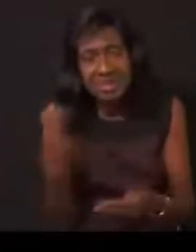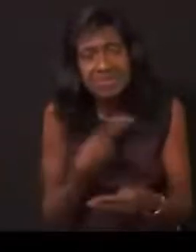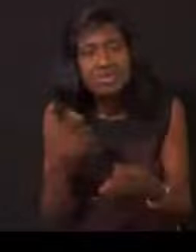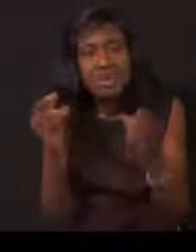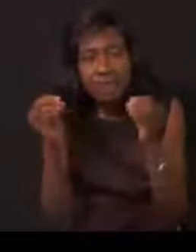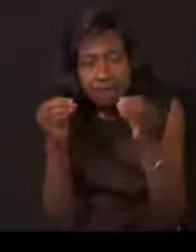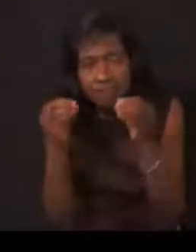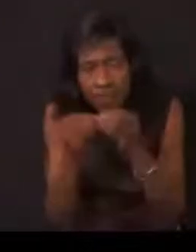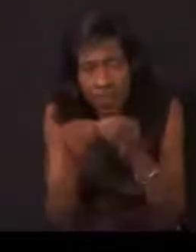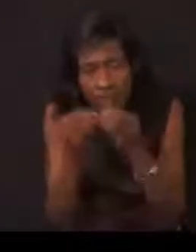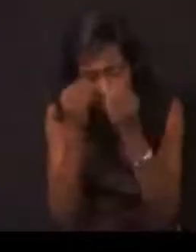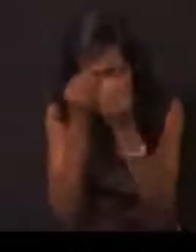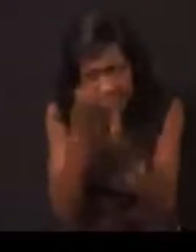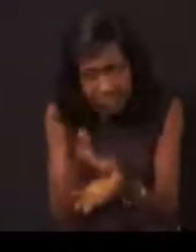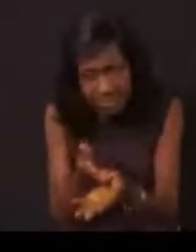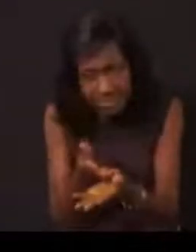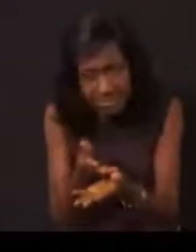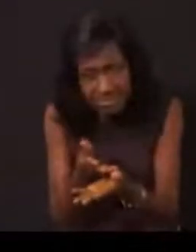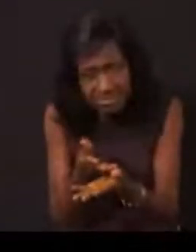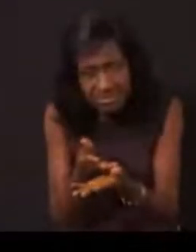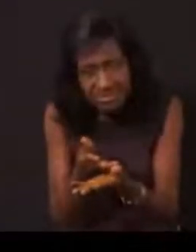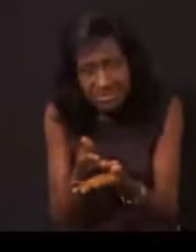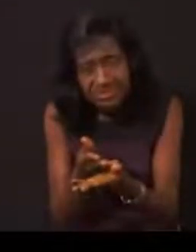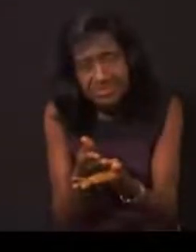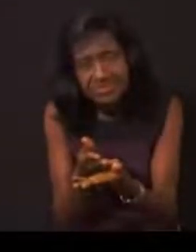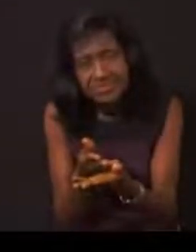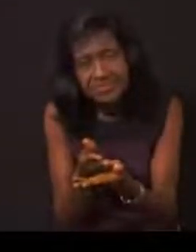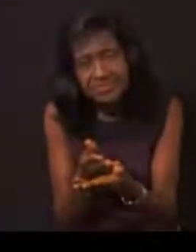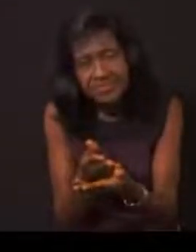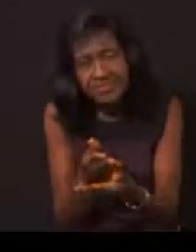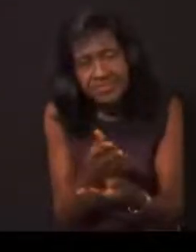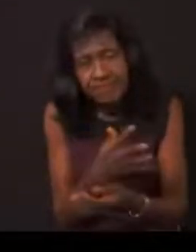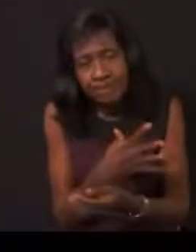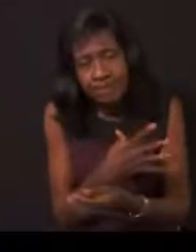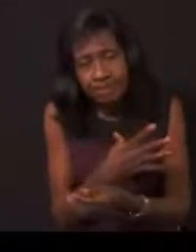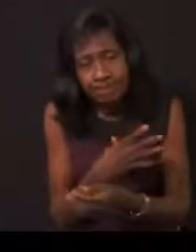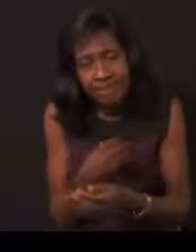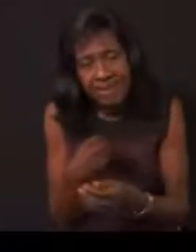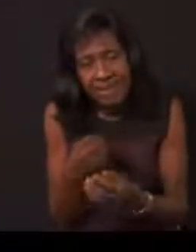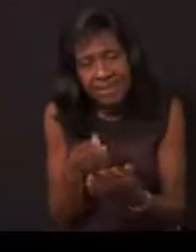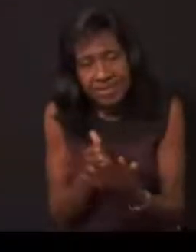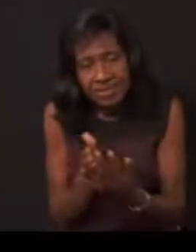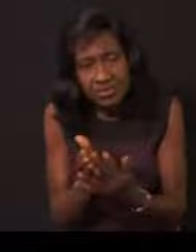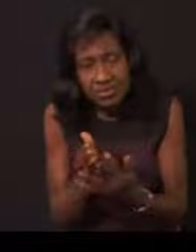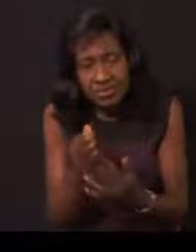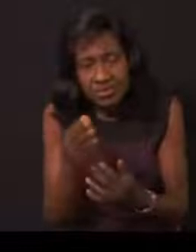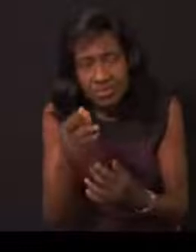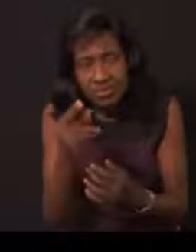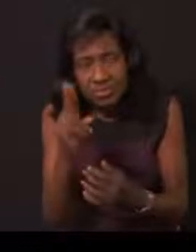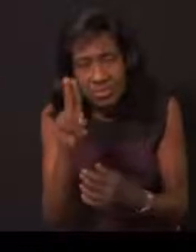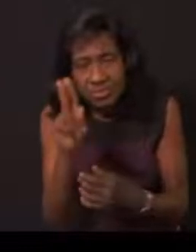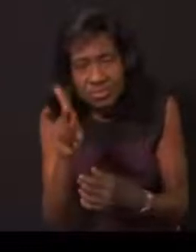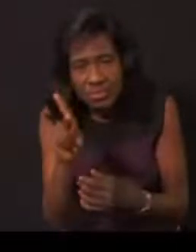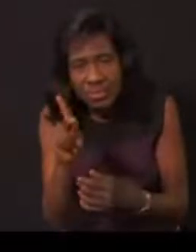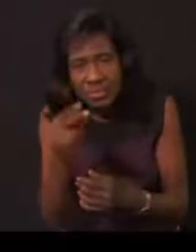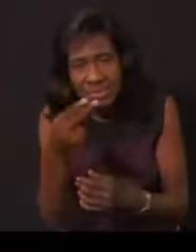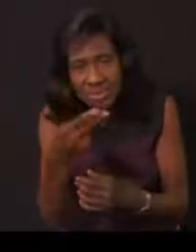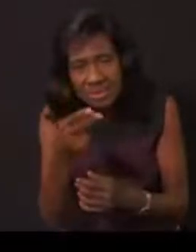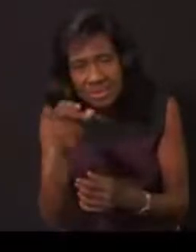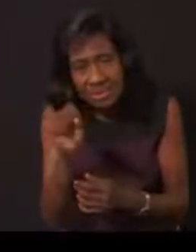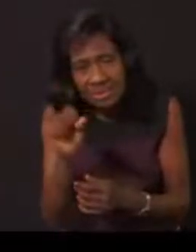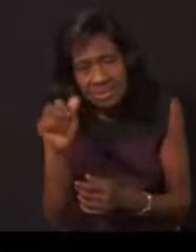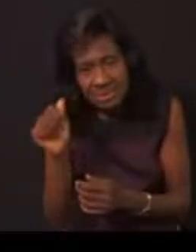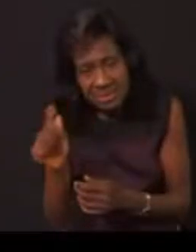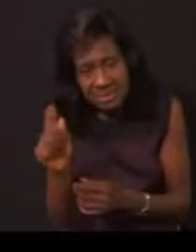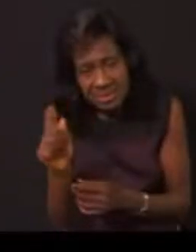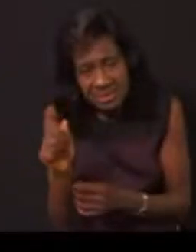which both locally and through agencies like the UK HSA, which was